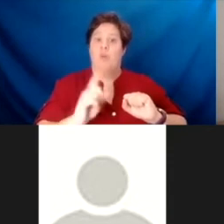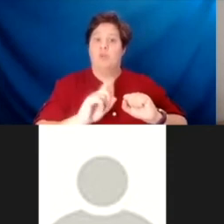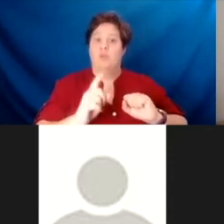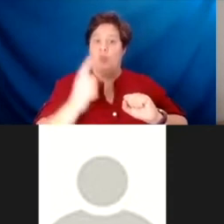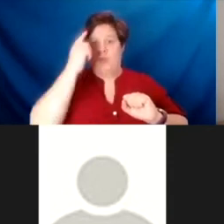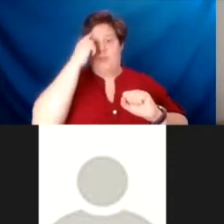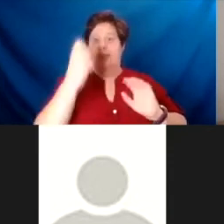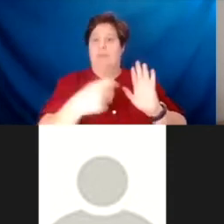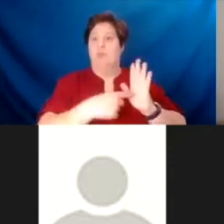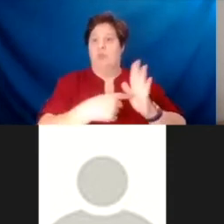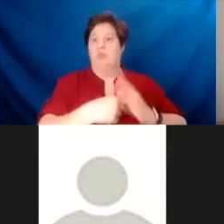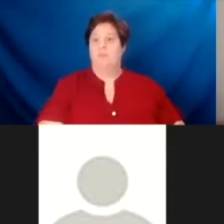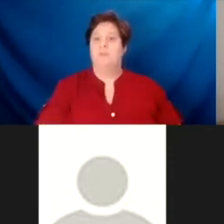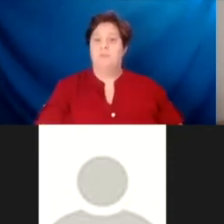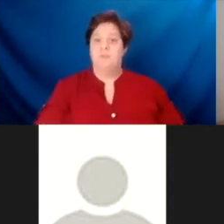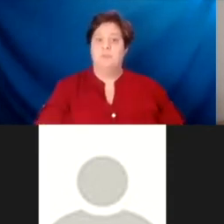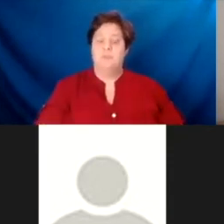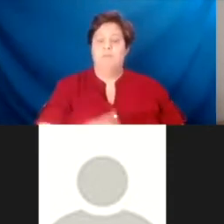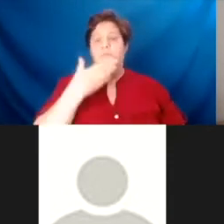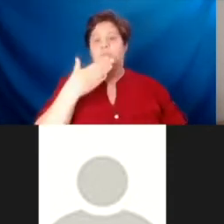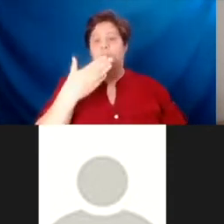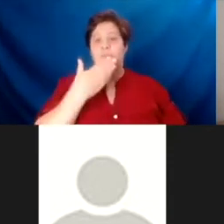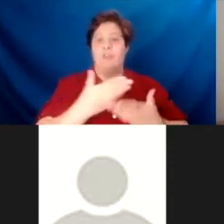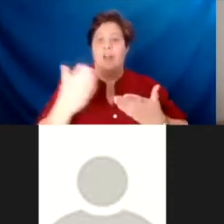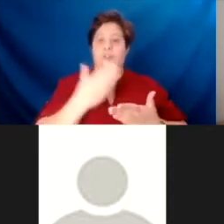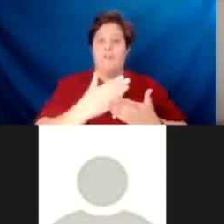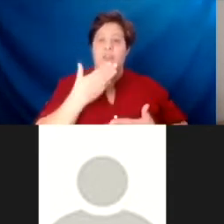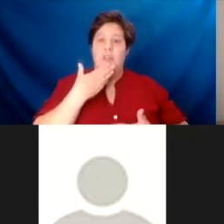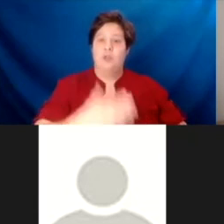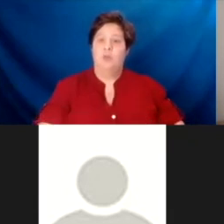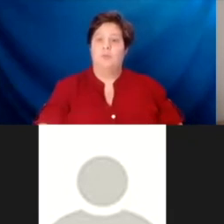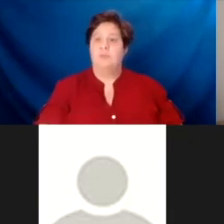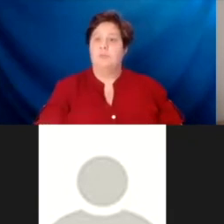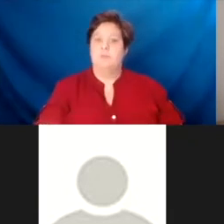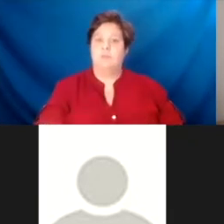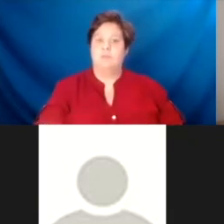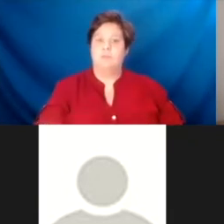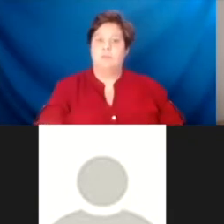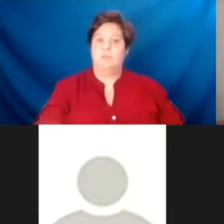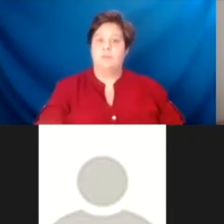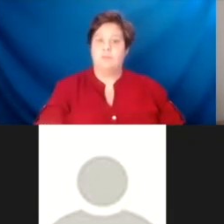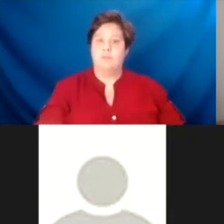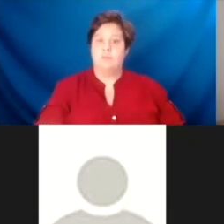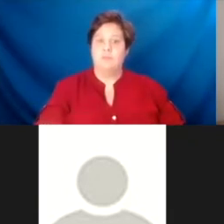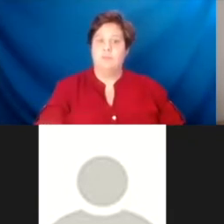is important. Okay, thanks for clarifying that for me. Thank you. Thank you, of course.